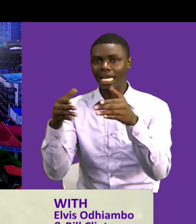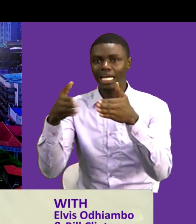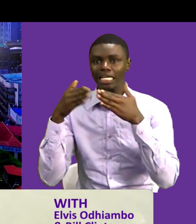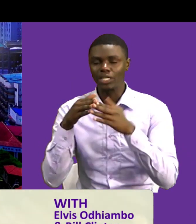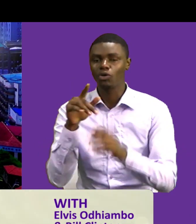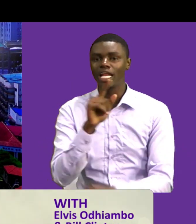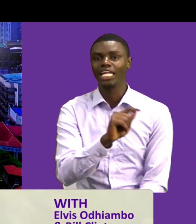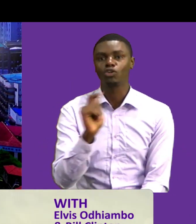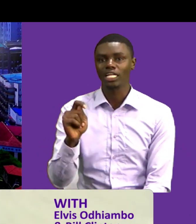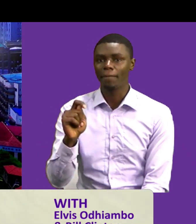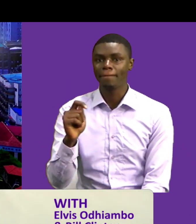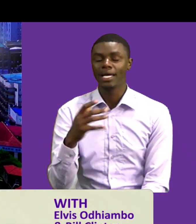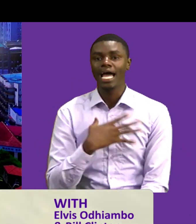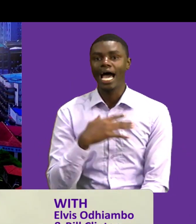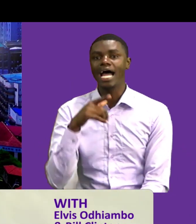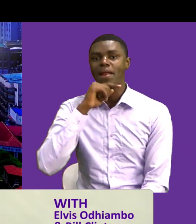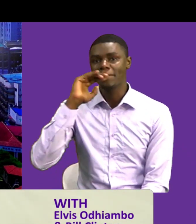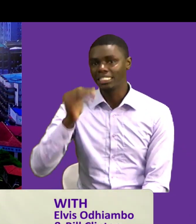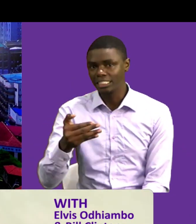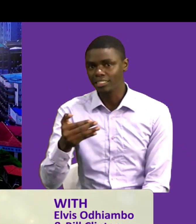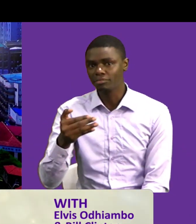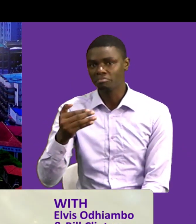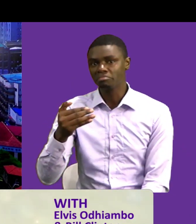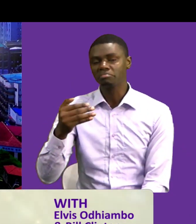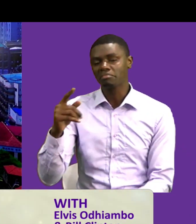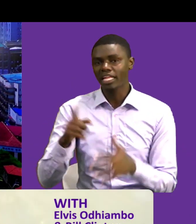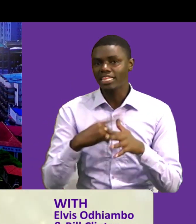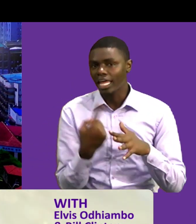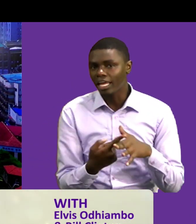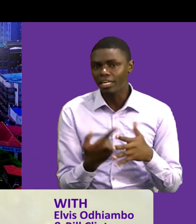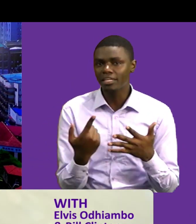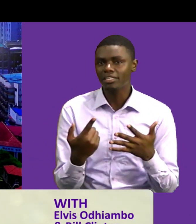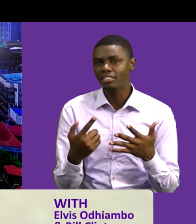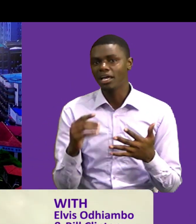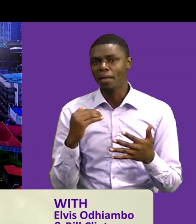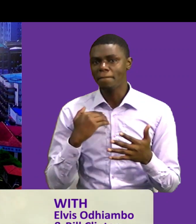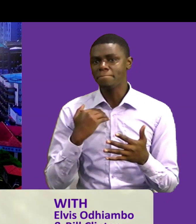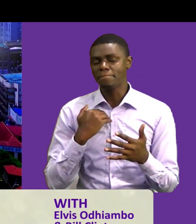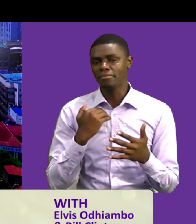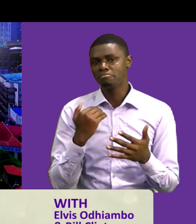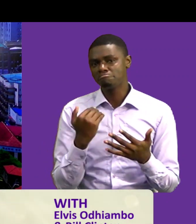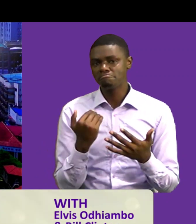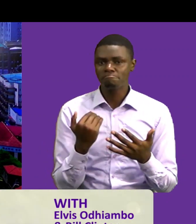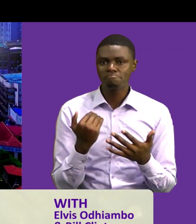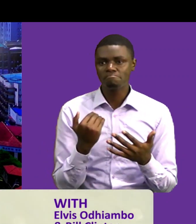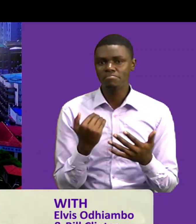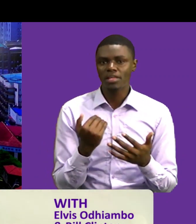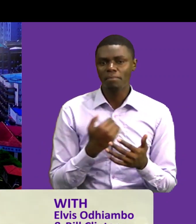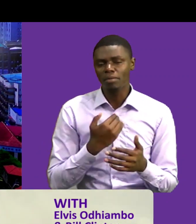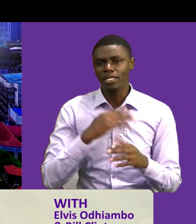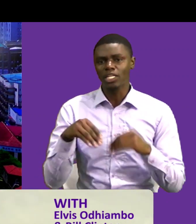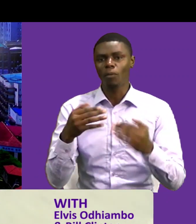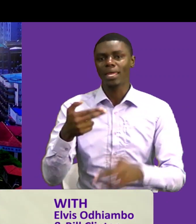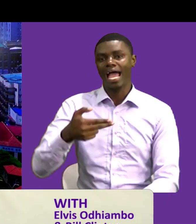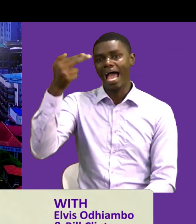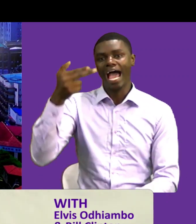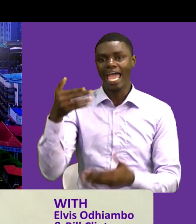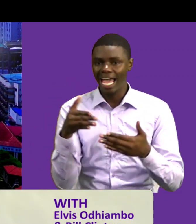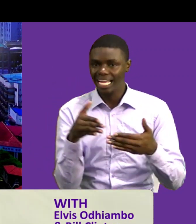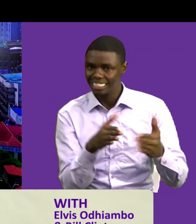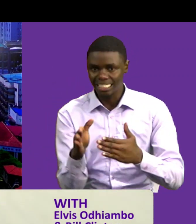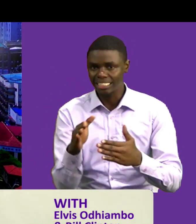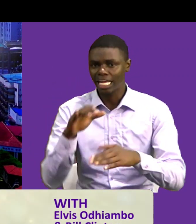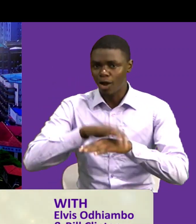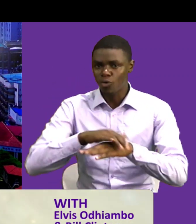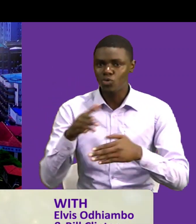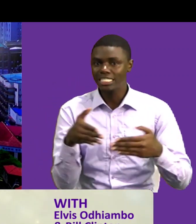Tottenham, and Manchester City, and then I will give them a higher chance, a